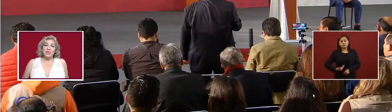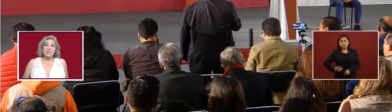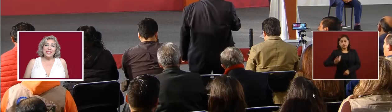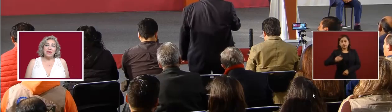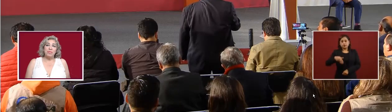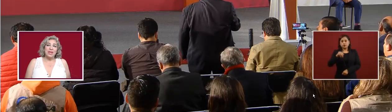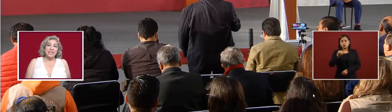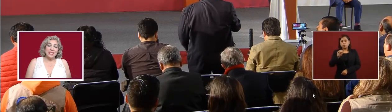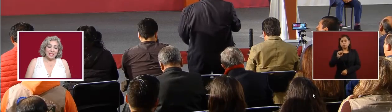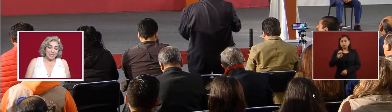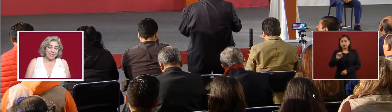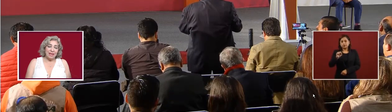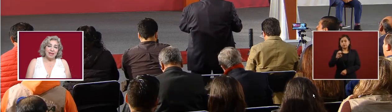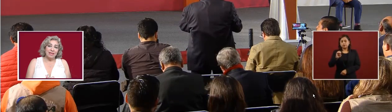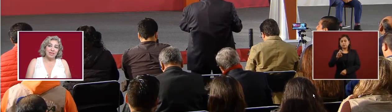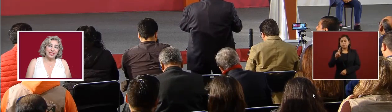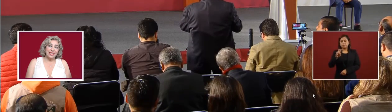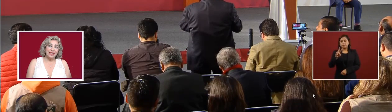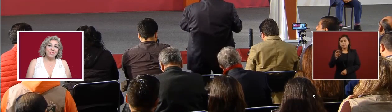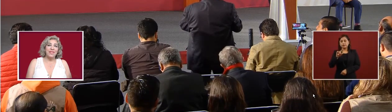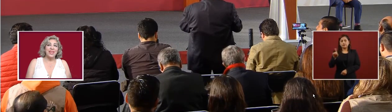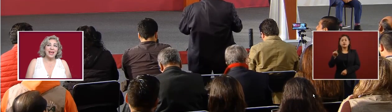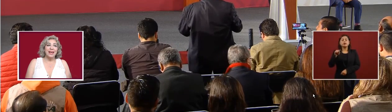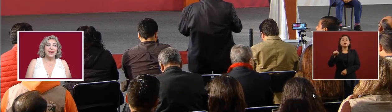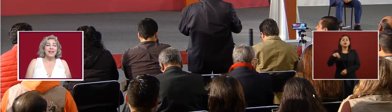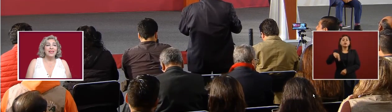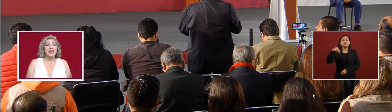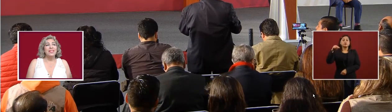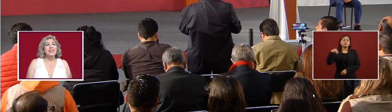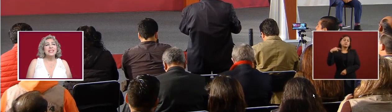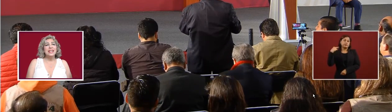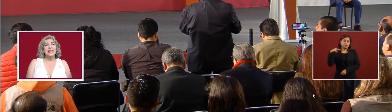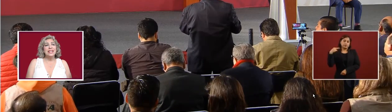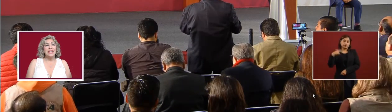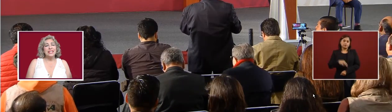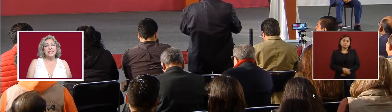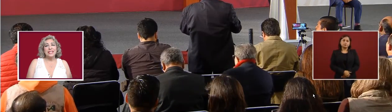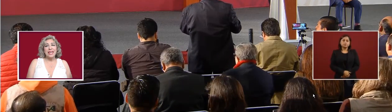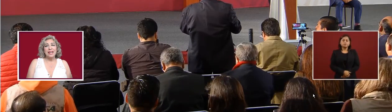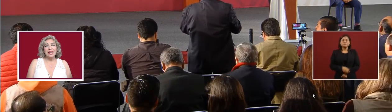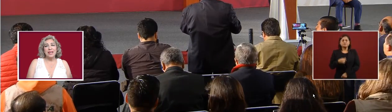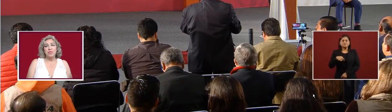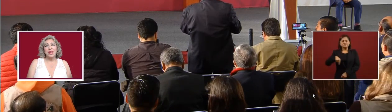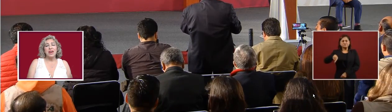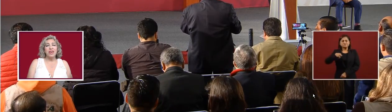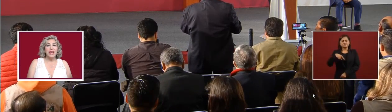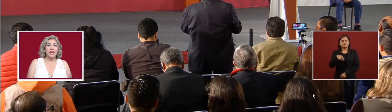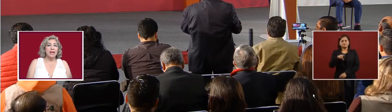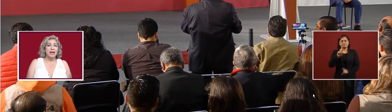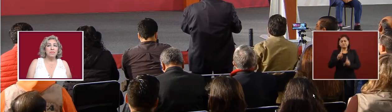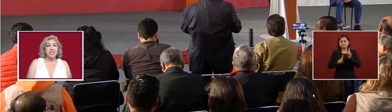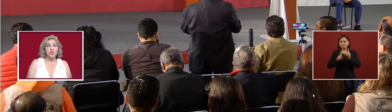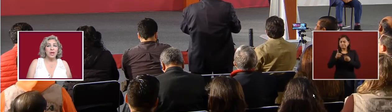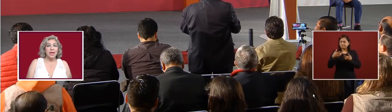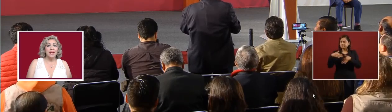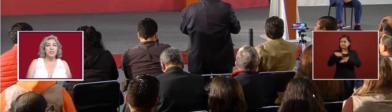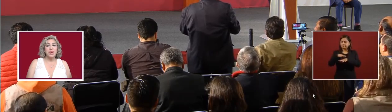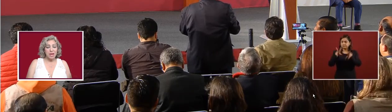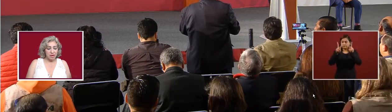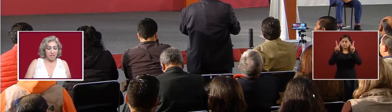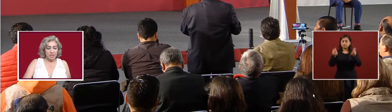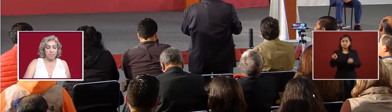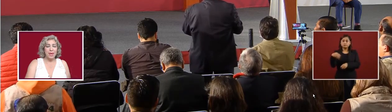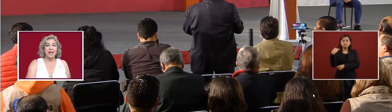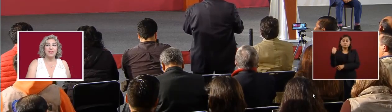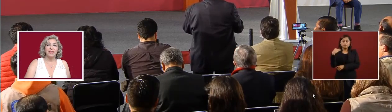So, Mr. President, Jose Sorevilla, there's a little unsettling regarding, uh, Michoacán,